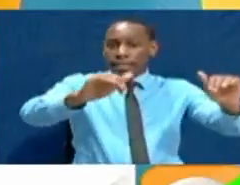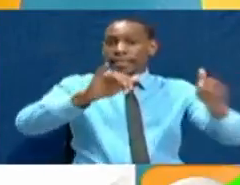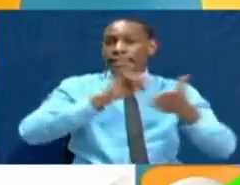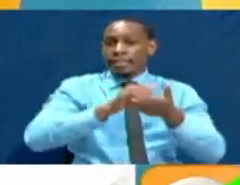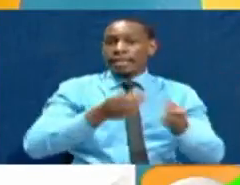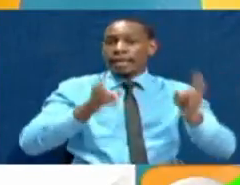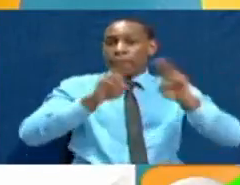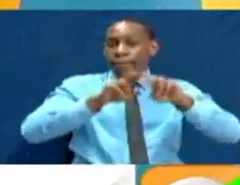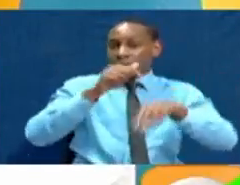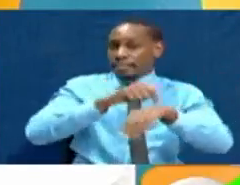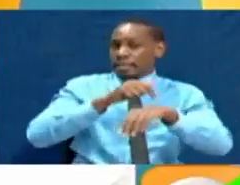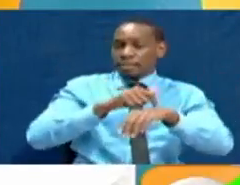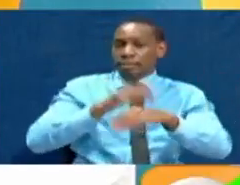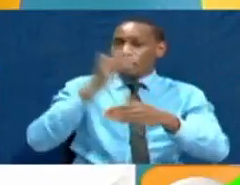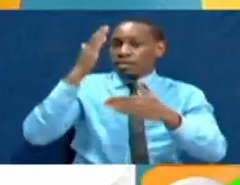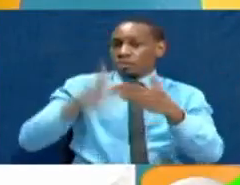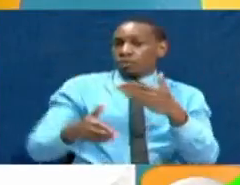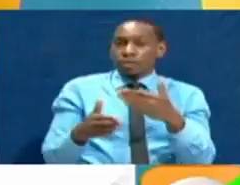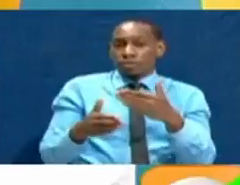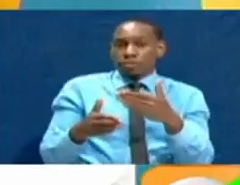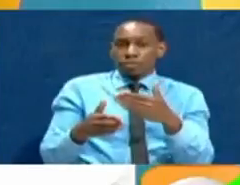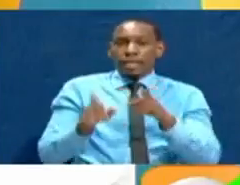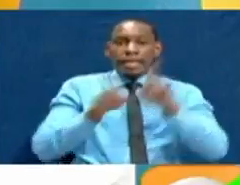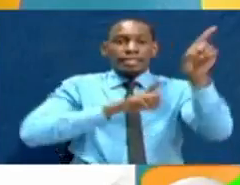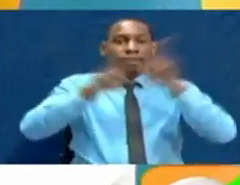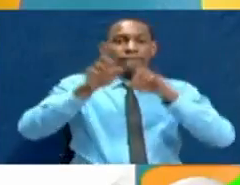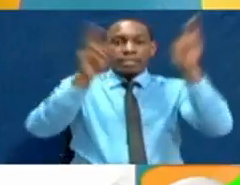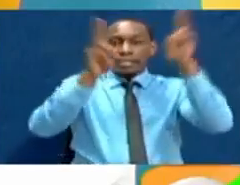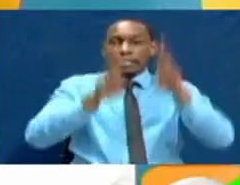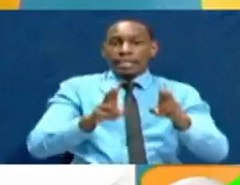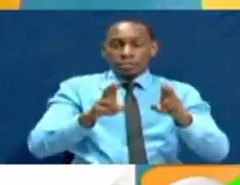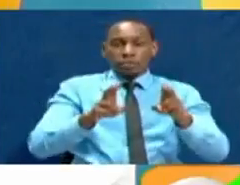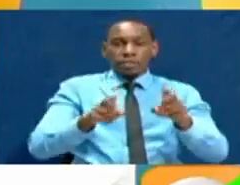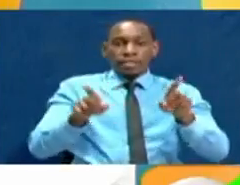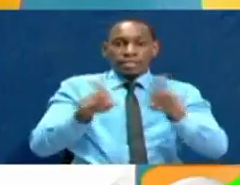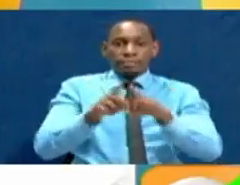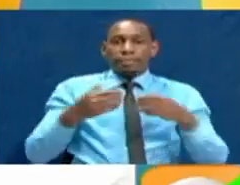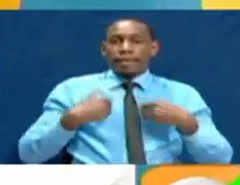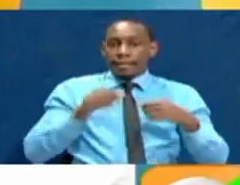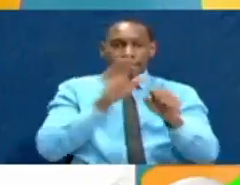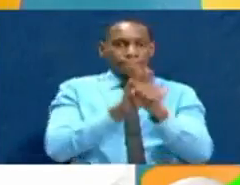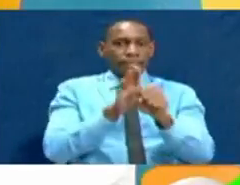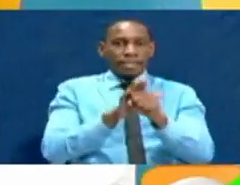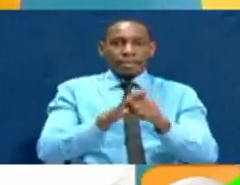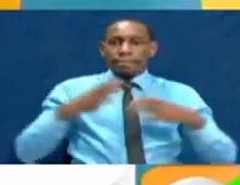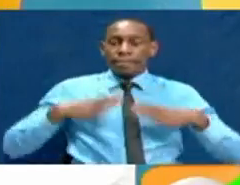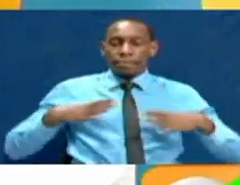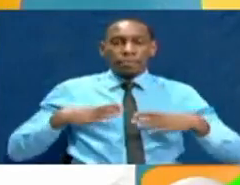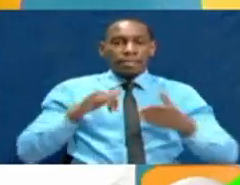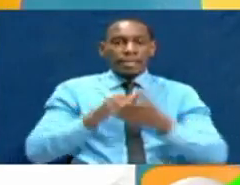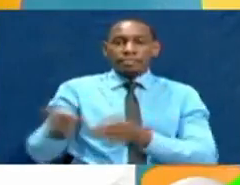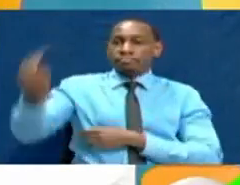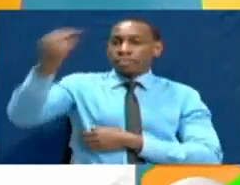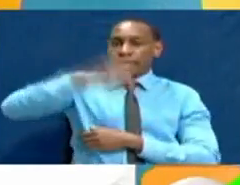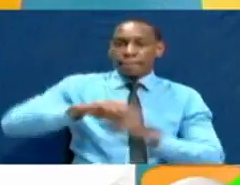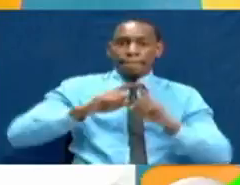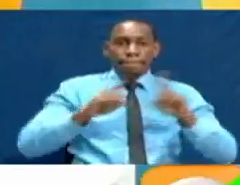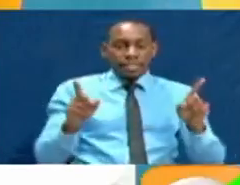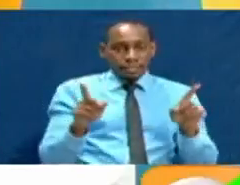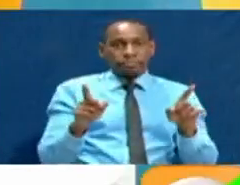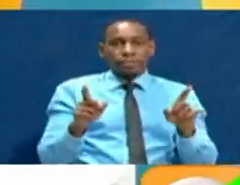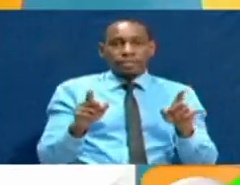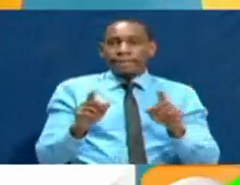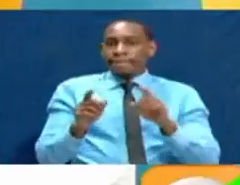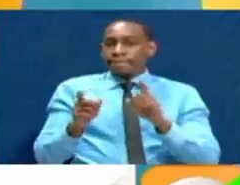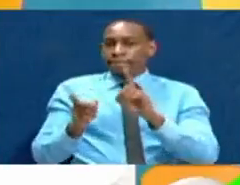that happened when we stopped the travel, international travel, and we had a lot of passengers who came in. But we have gone through